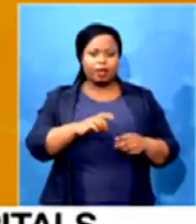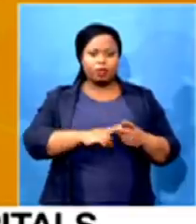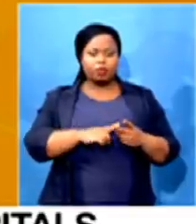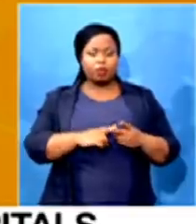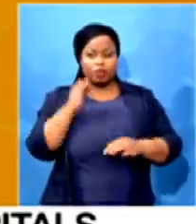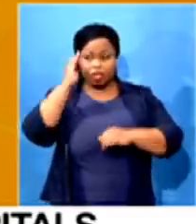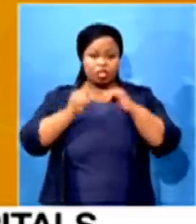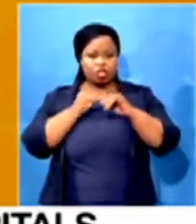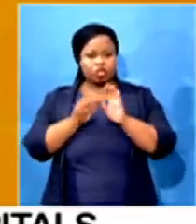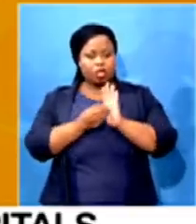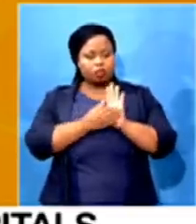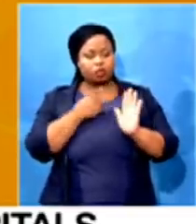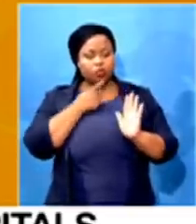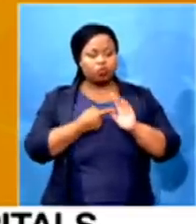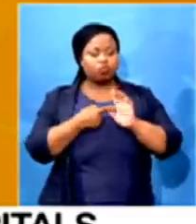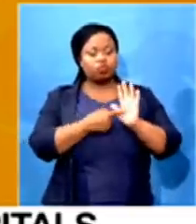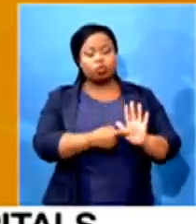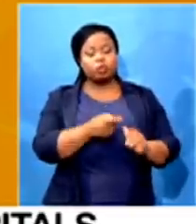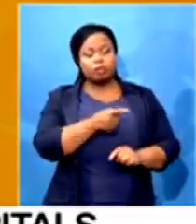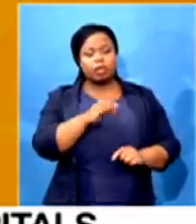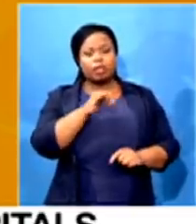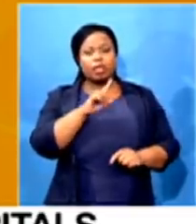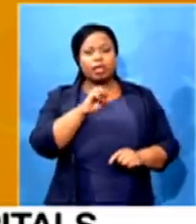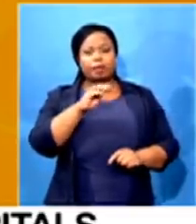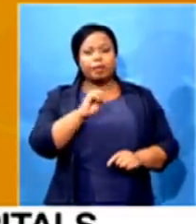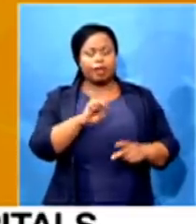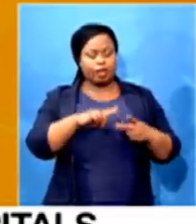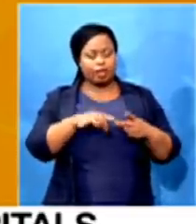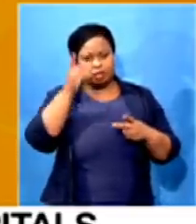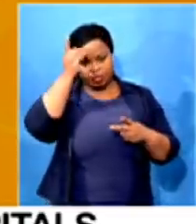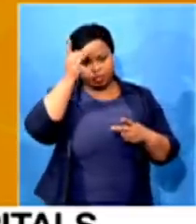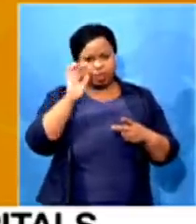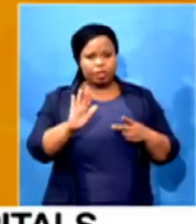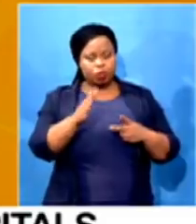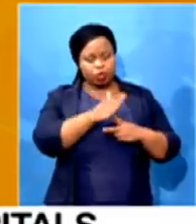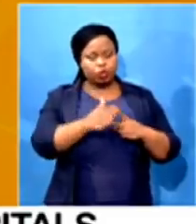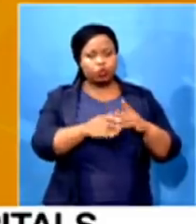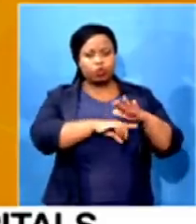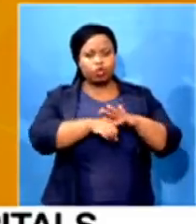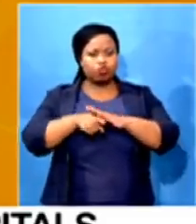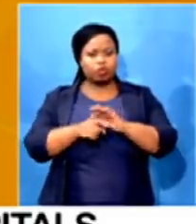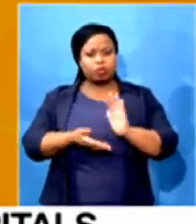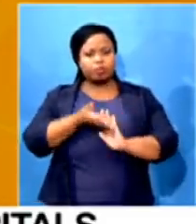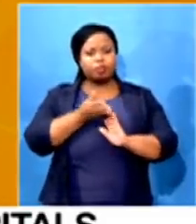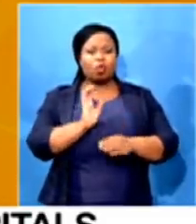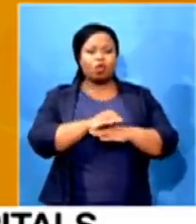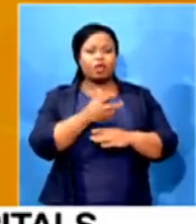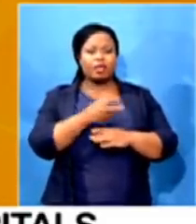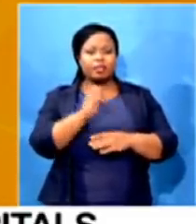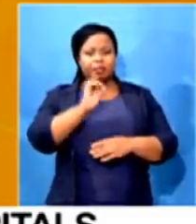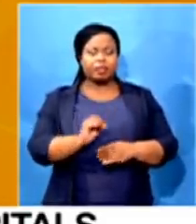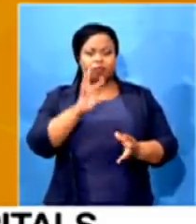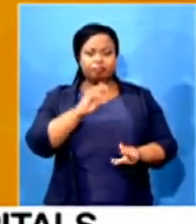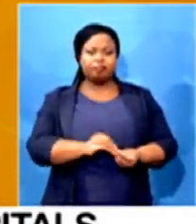data. This, of course, I mean, between eThekwini and Ilembe, these are the two districts that are contributing more than 80% of the